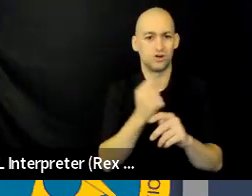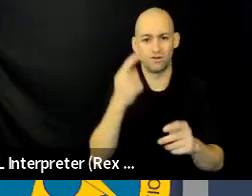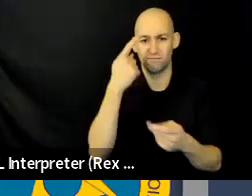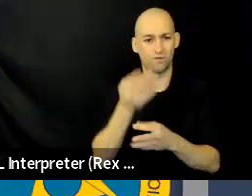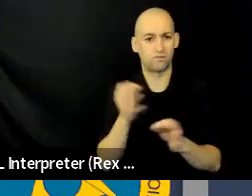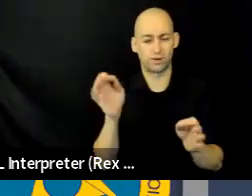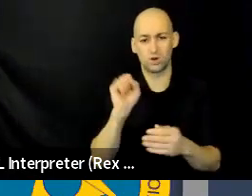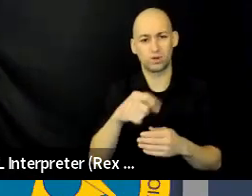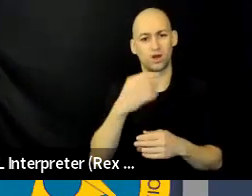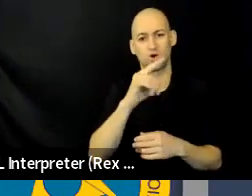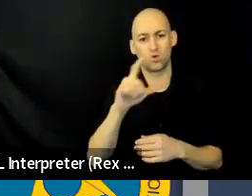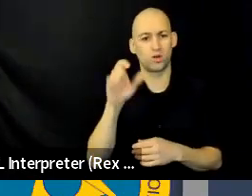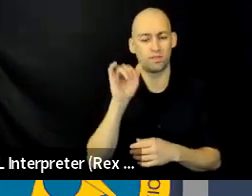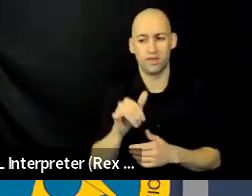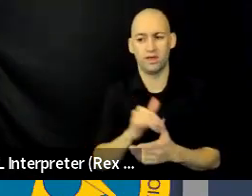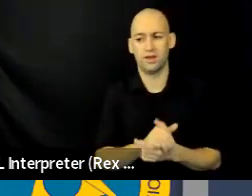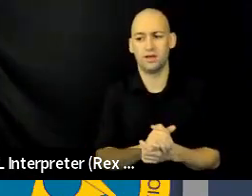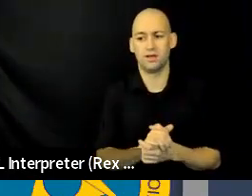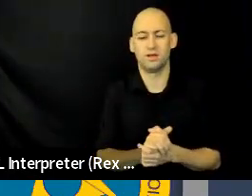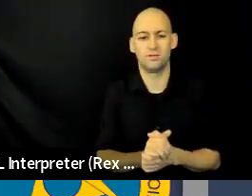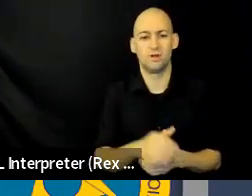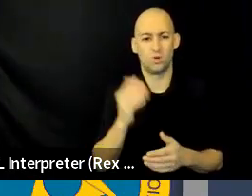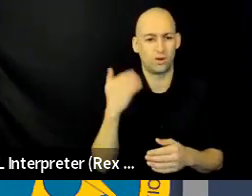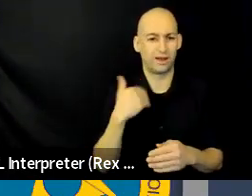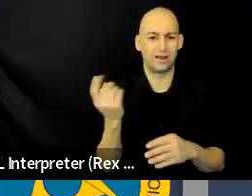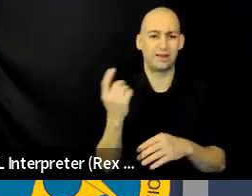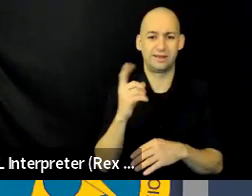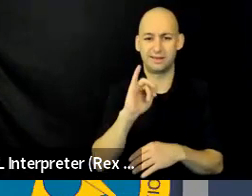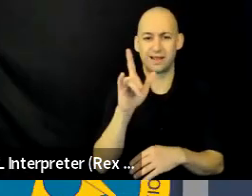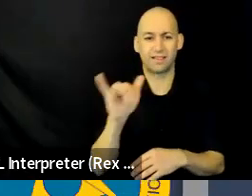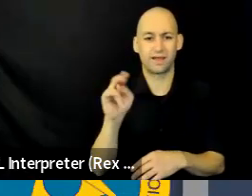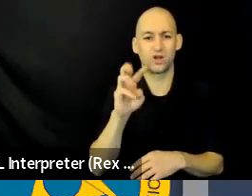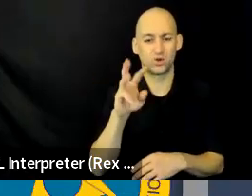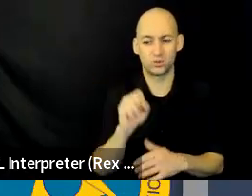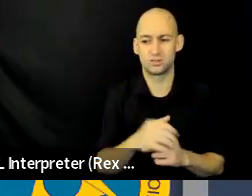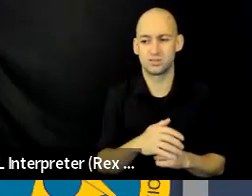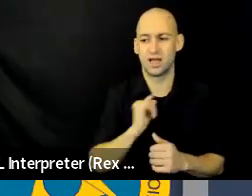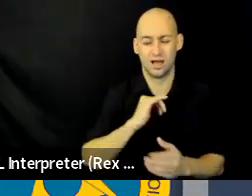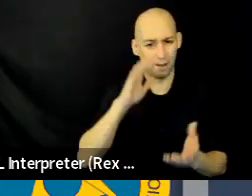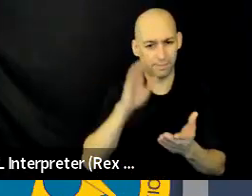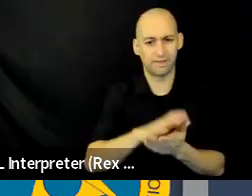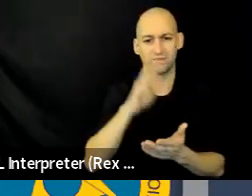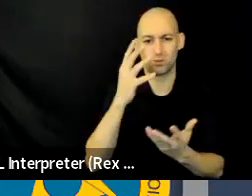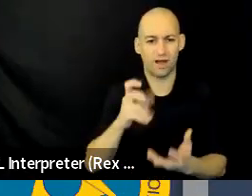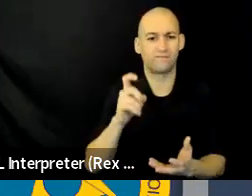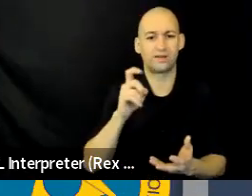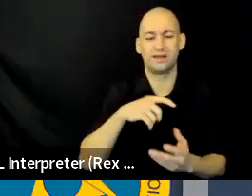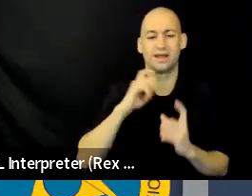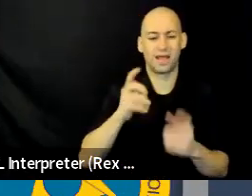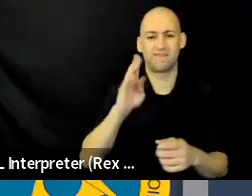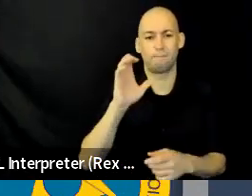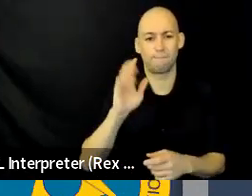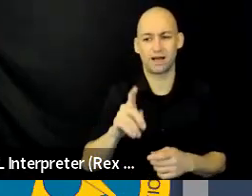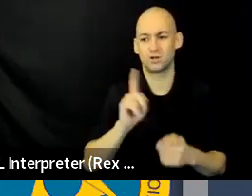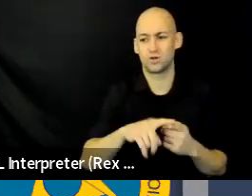can Google that. We feature in the daily news. So I always believe you got to give back to a country that's giving me so much,